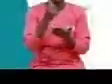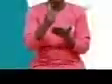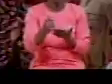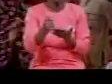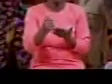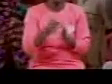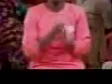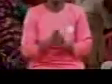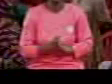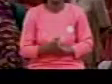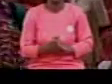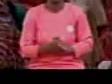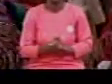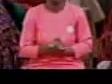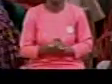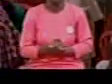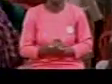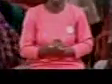Amen.